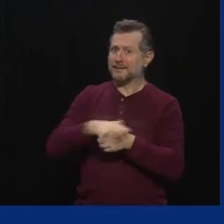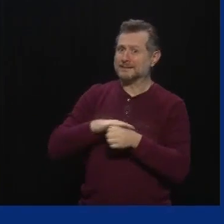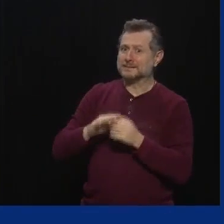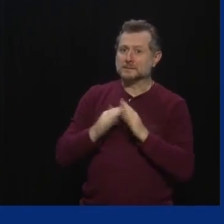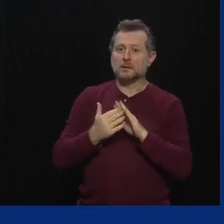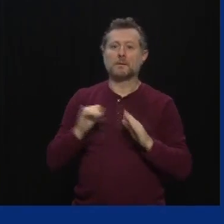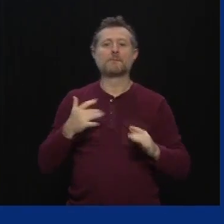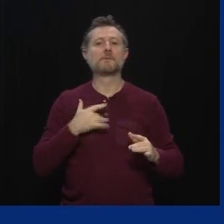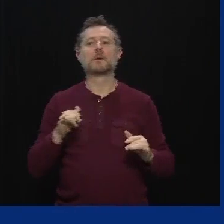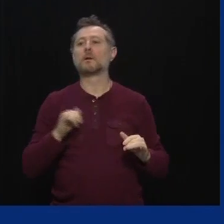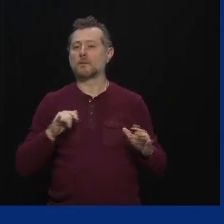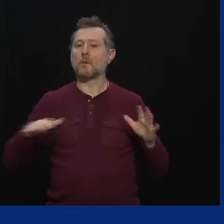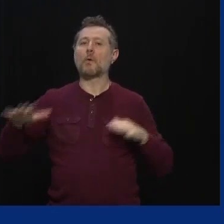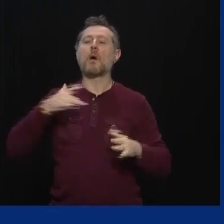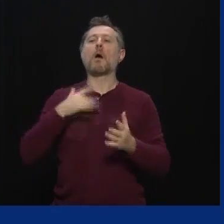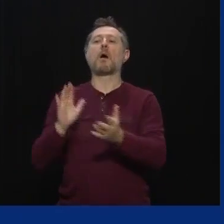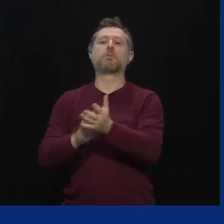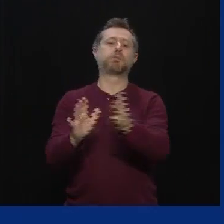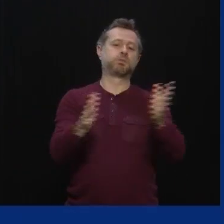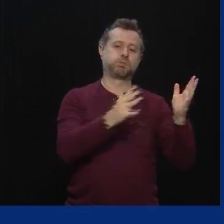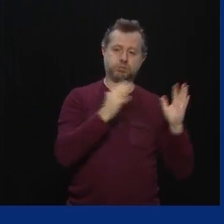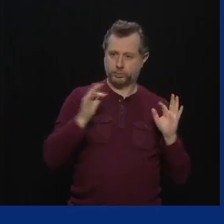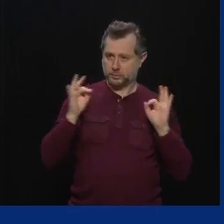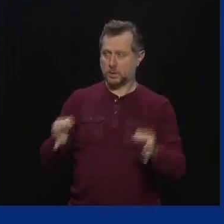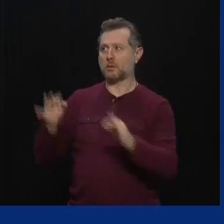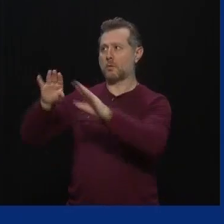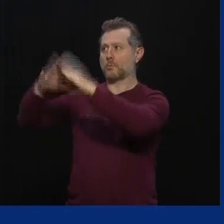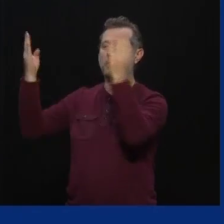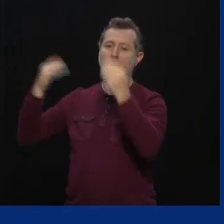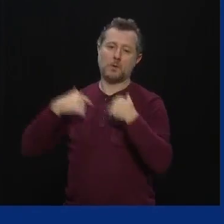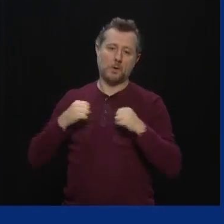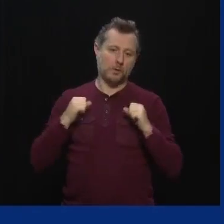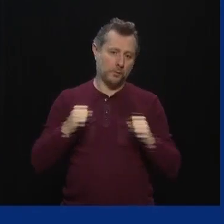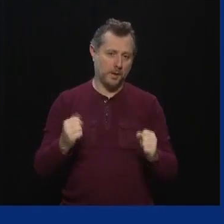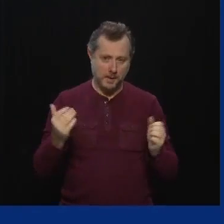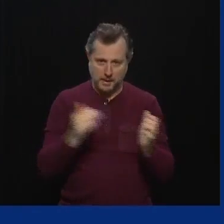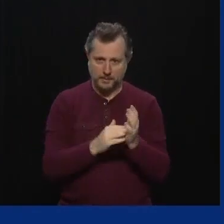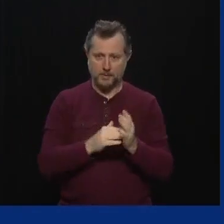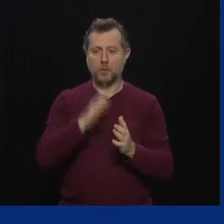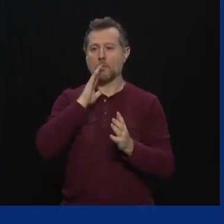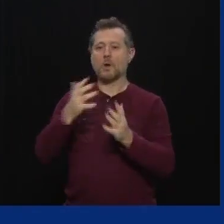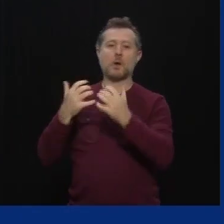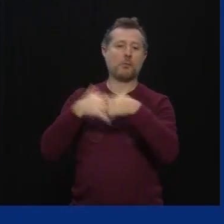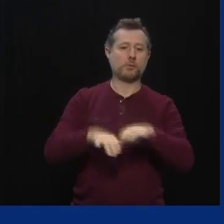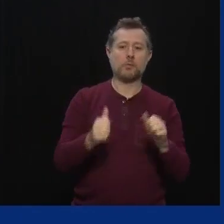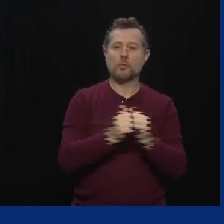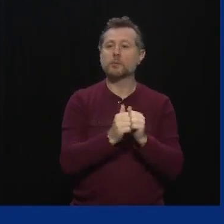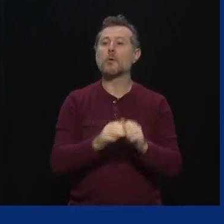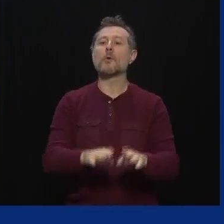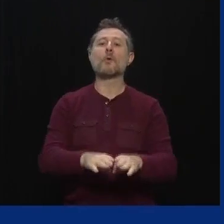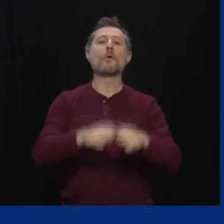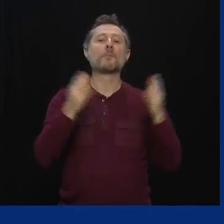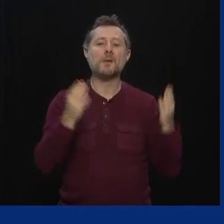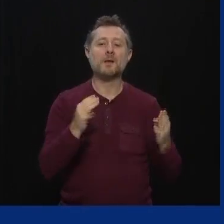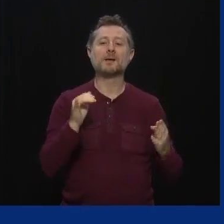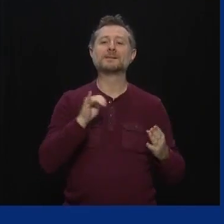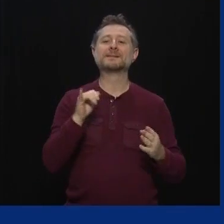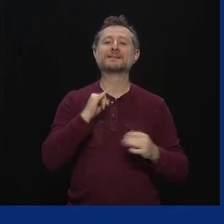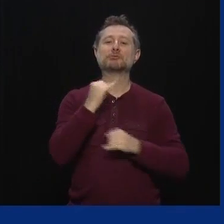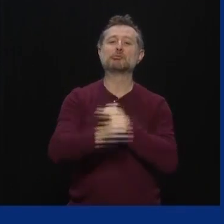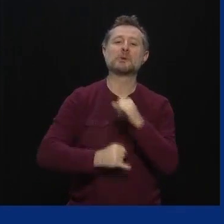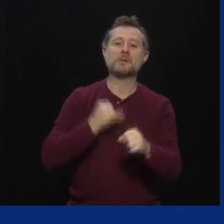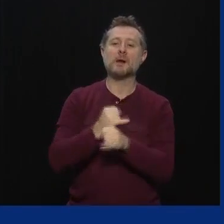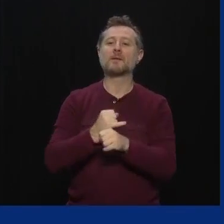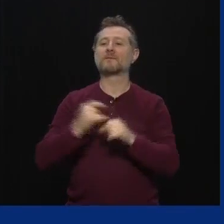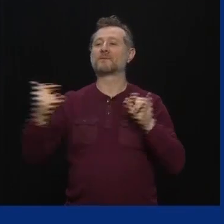I applaud their decision to reopen the border. It'll be coinciding with the opening of the international traffic on flights.